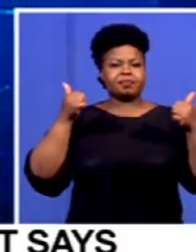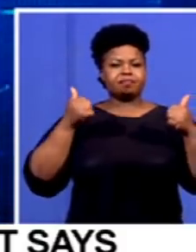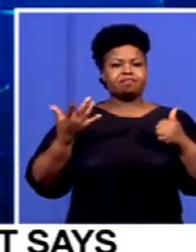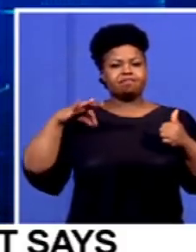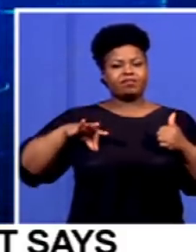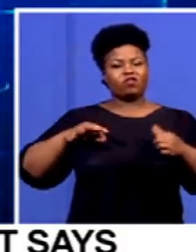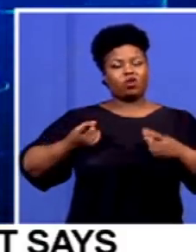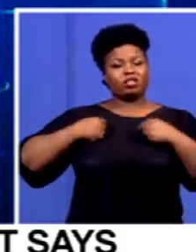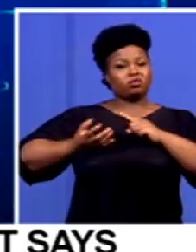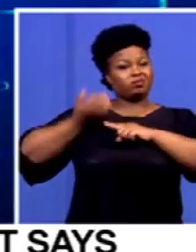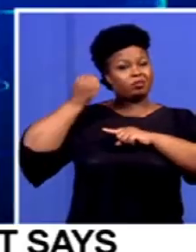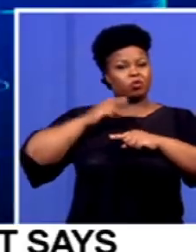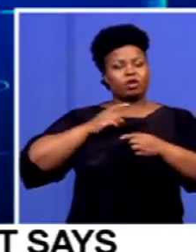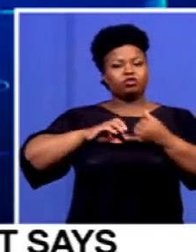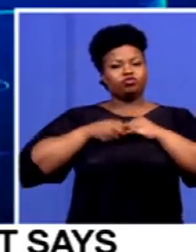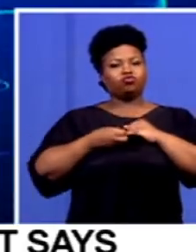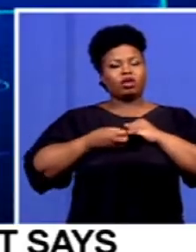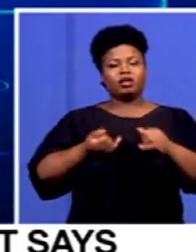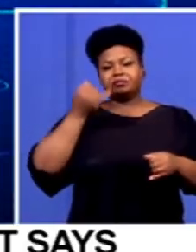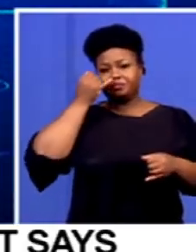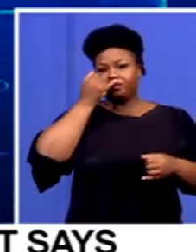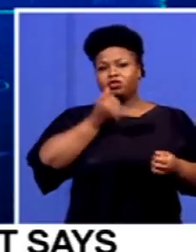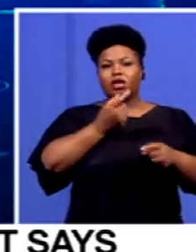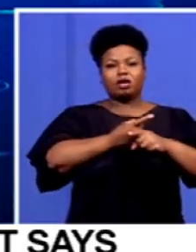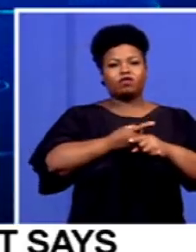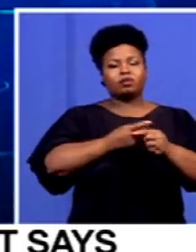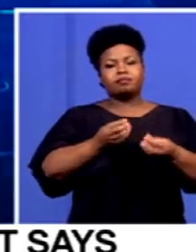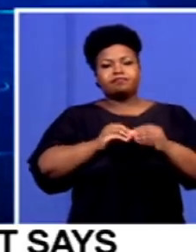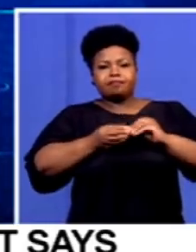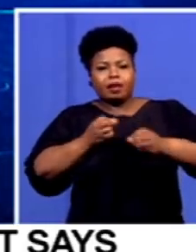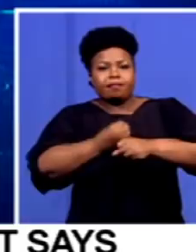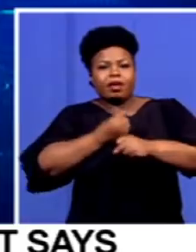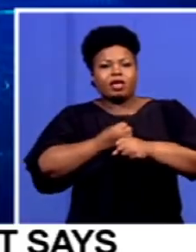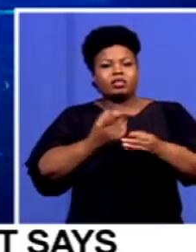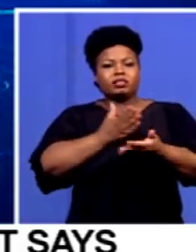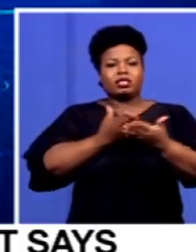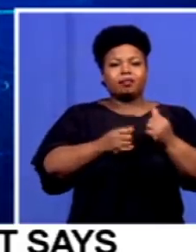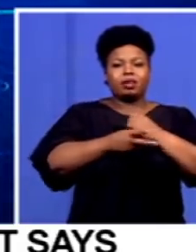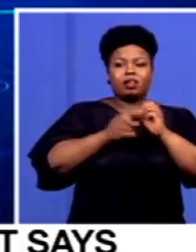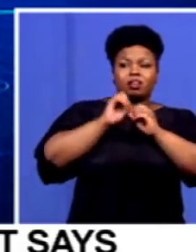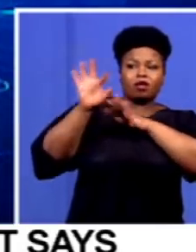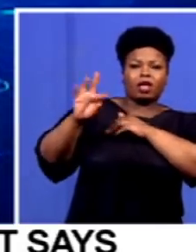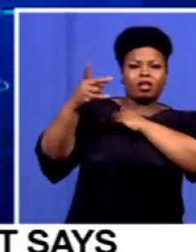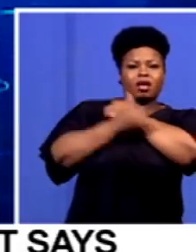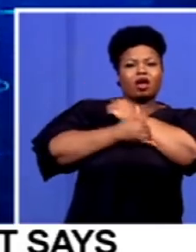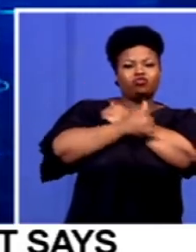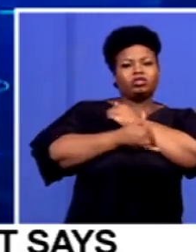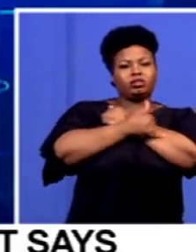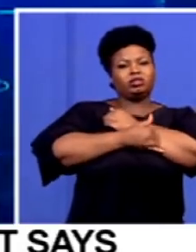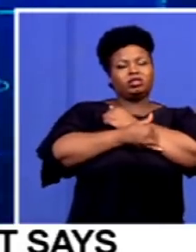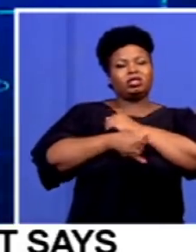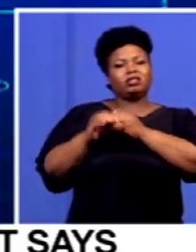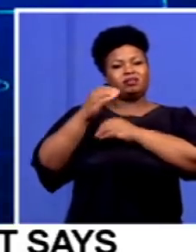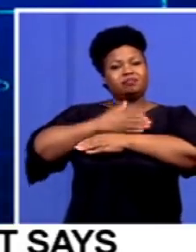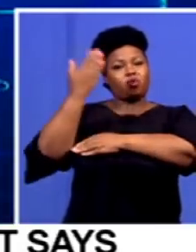in combating drug trafficking, drug manufacturing, and drug trafficking within our borders and also outside